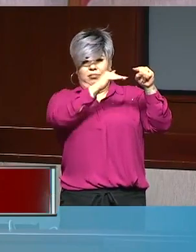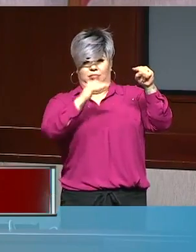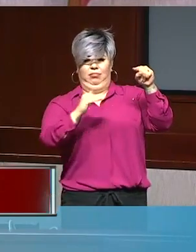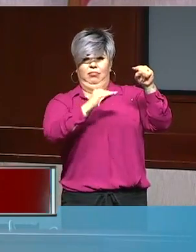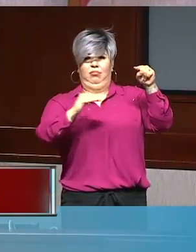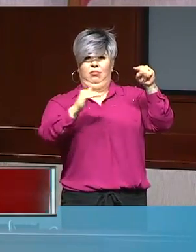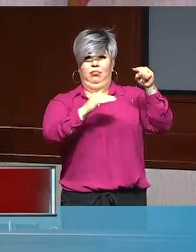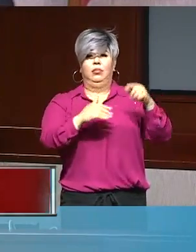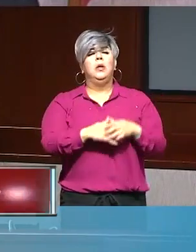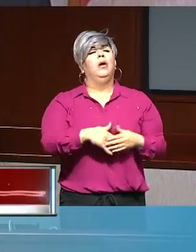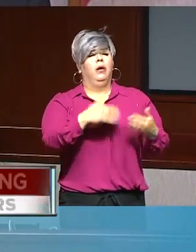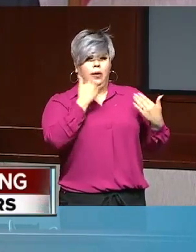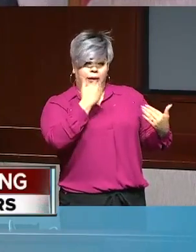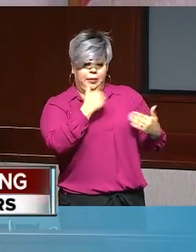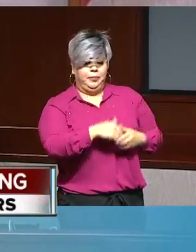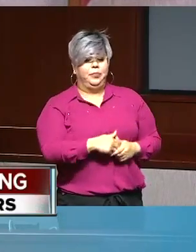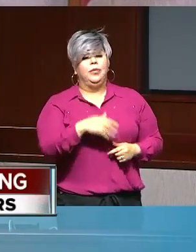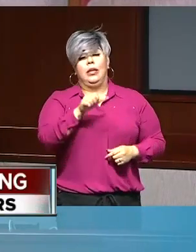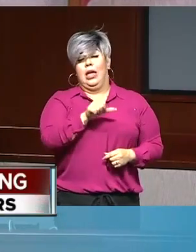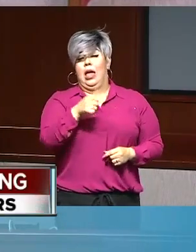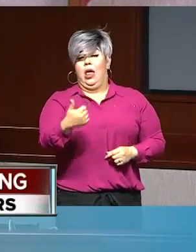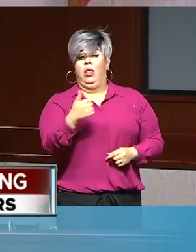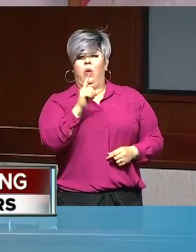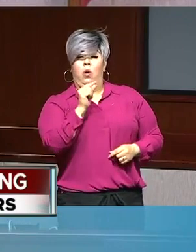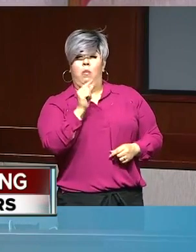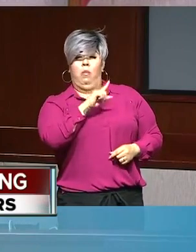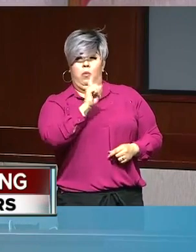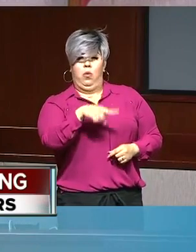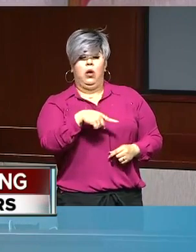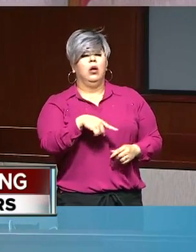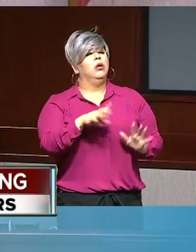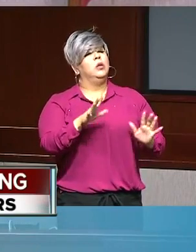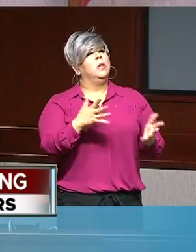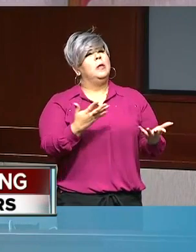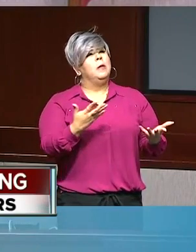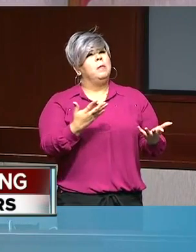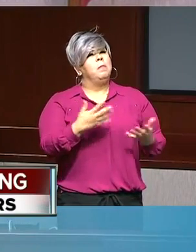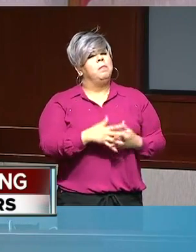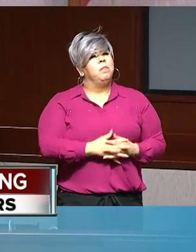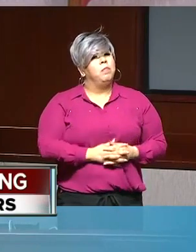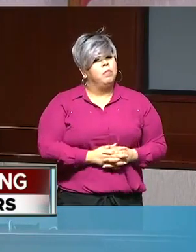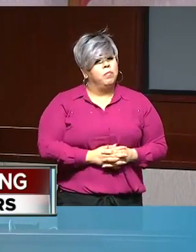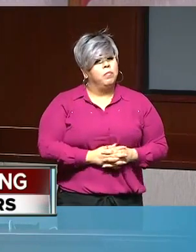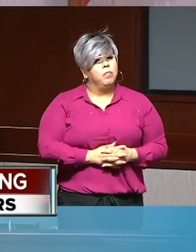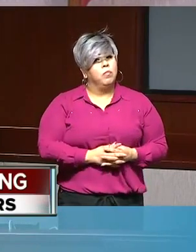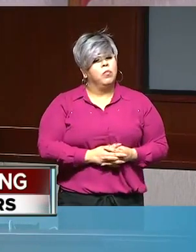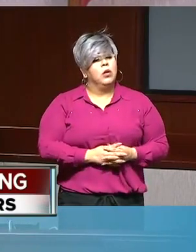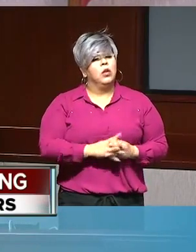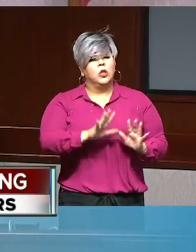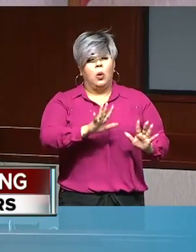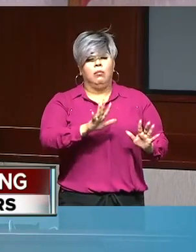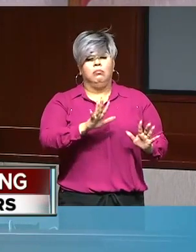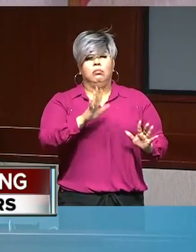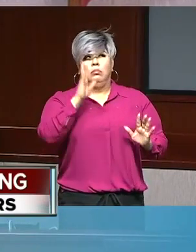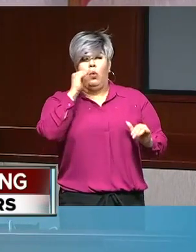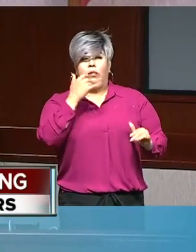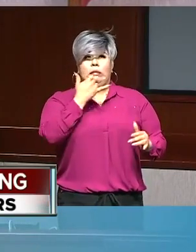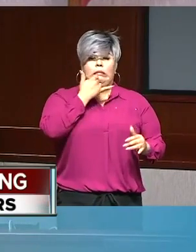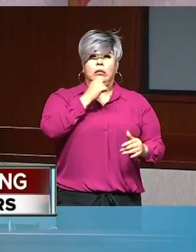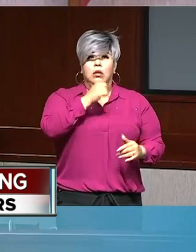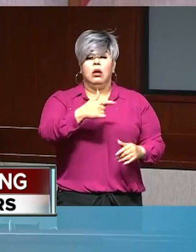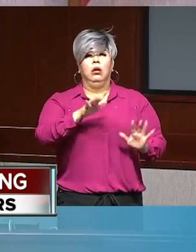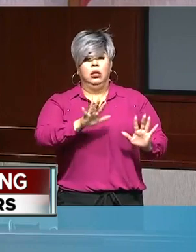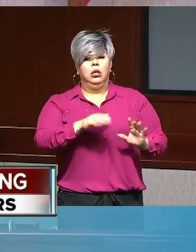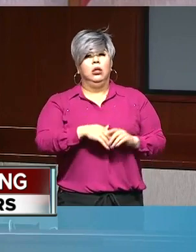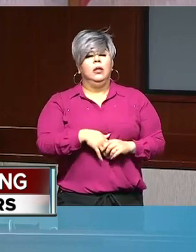Thank you, Madam. And my other question for you is just a follow-up kind of, I believe you mentioned, and correct me if I'm incorrect,